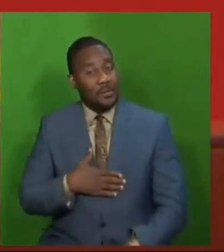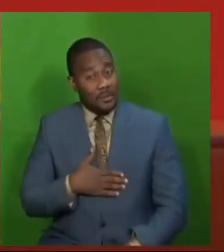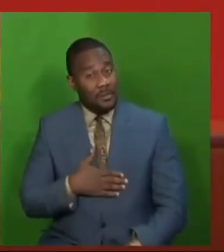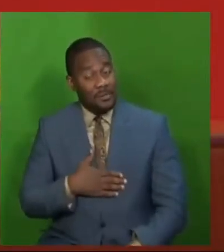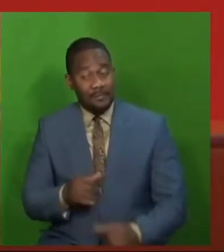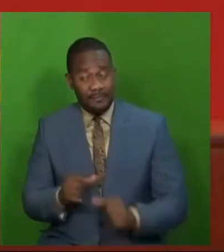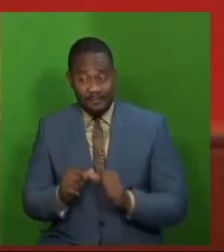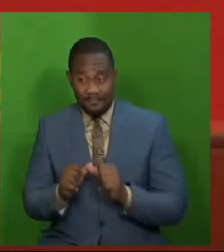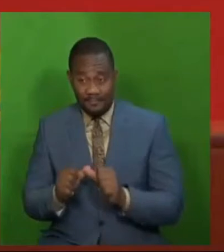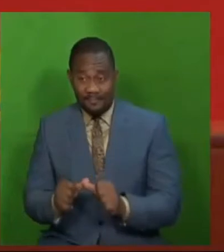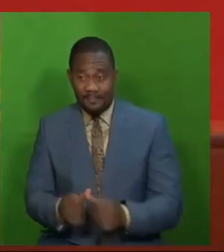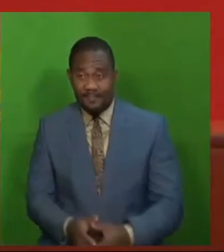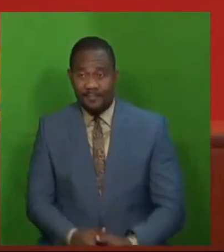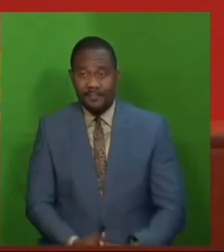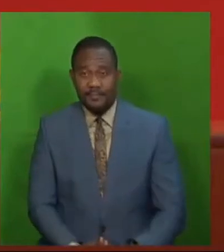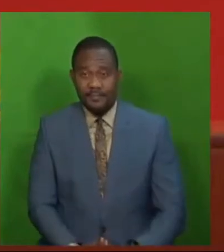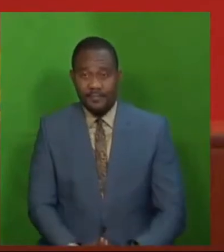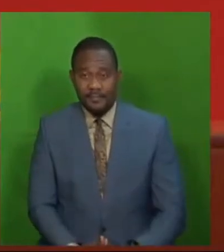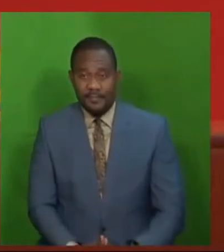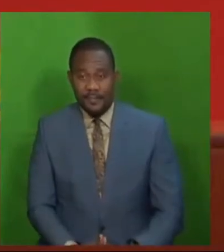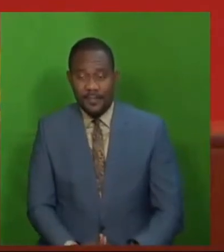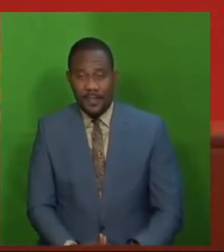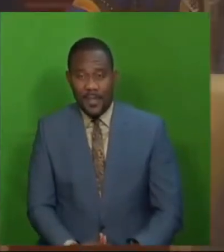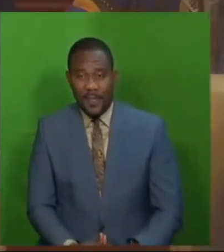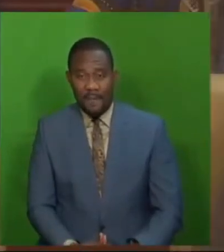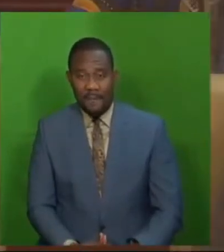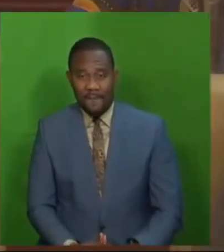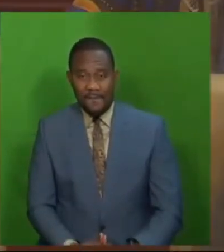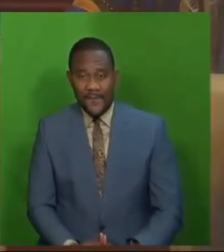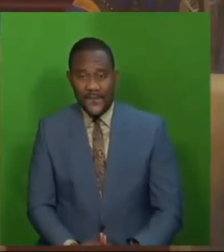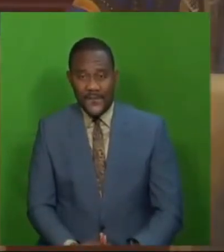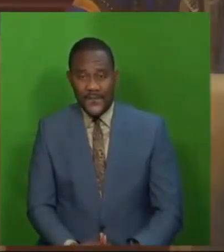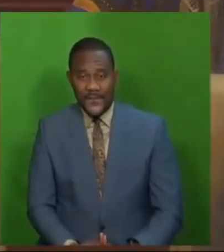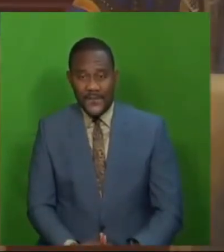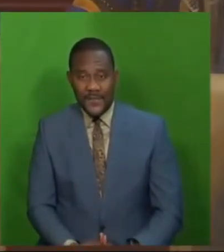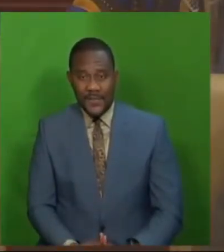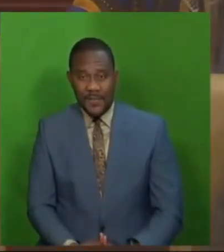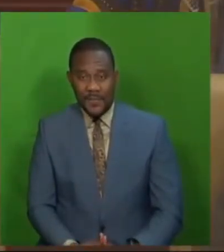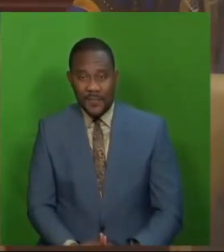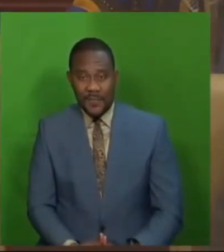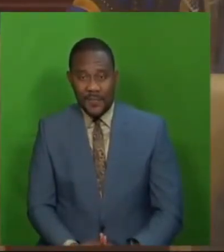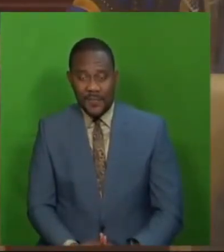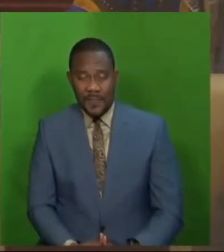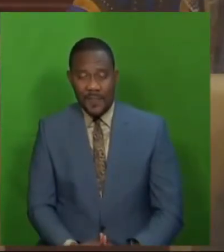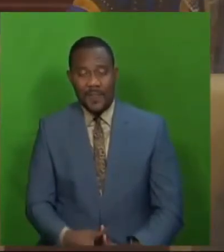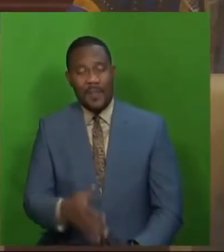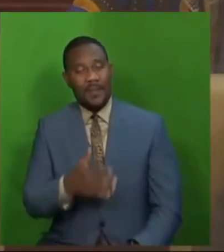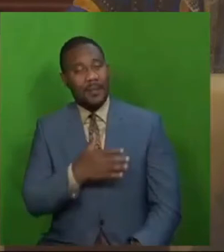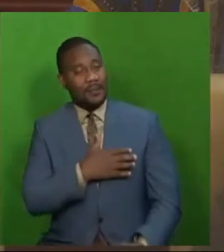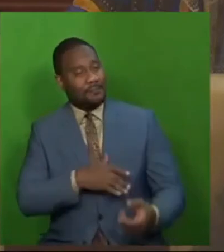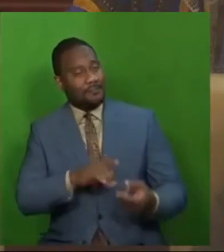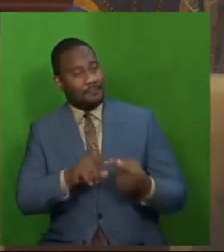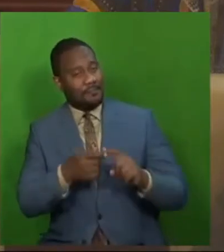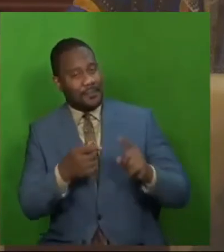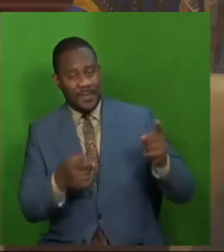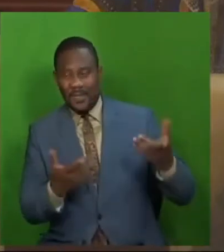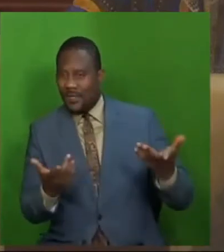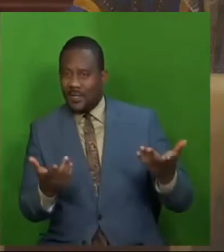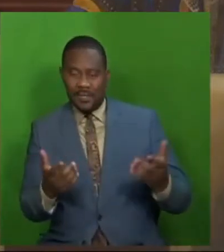continue. Mr. Speaker, thank you very much. My honourable colleague has even compounded the